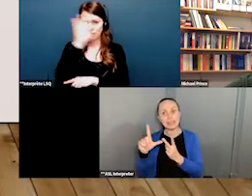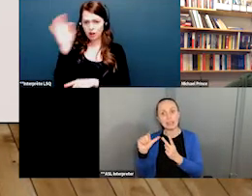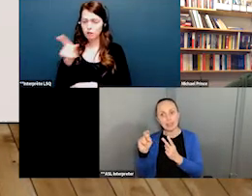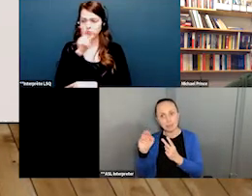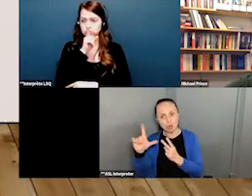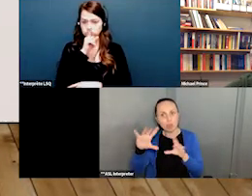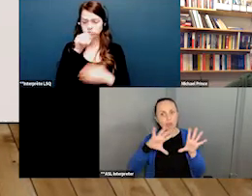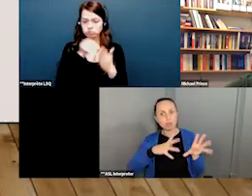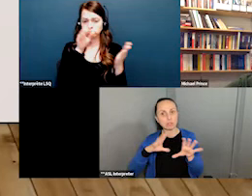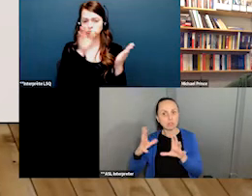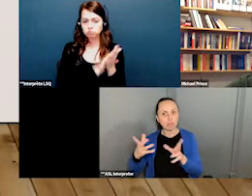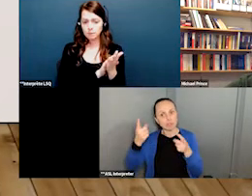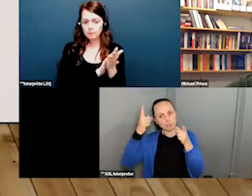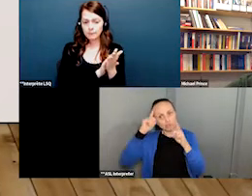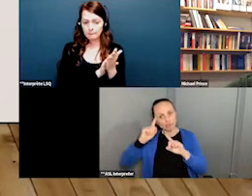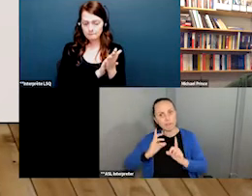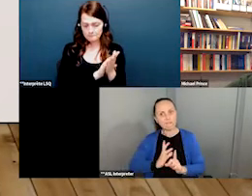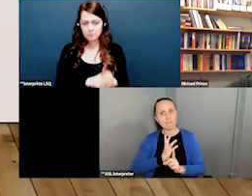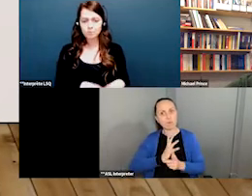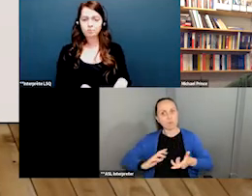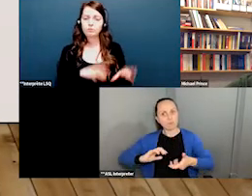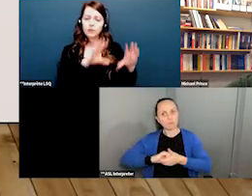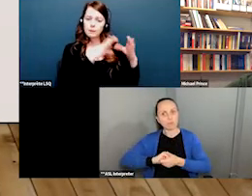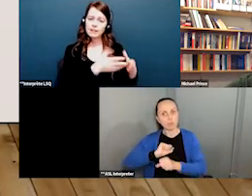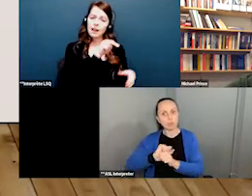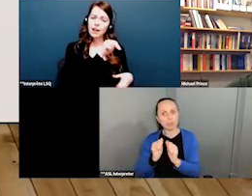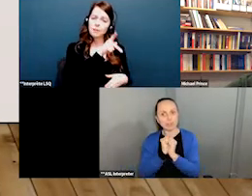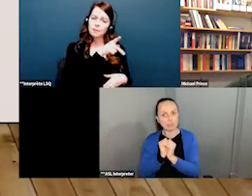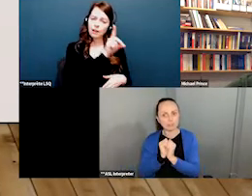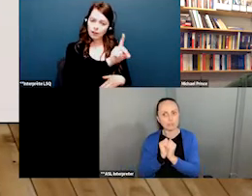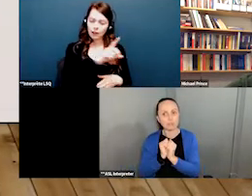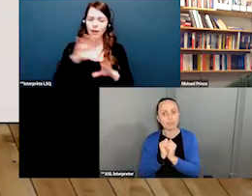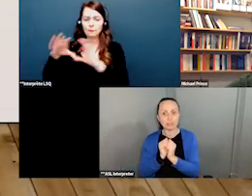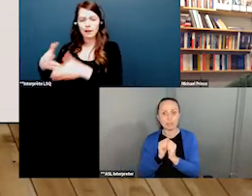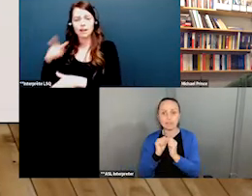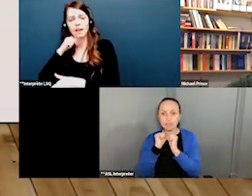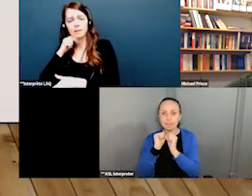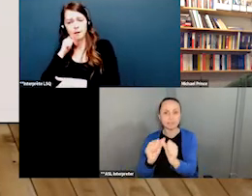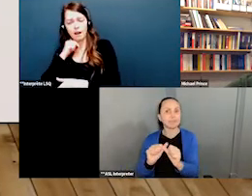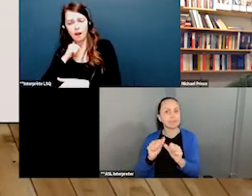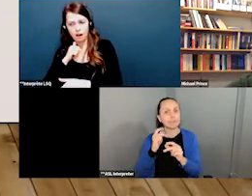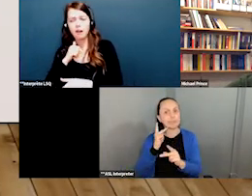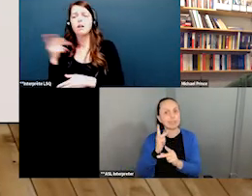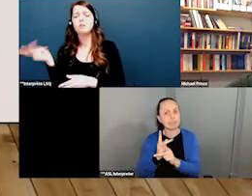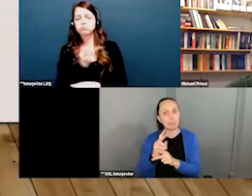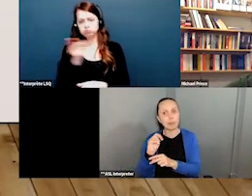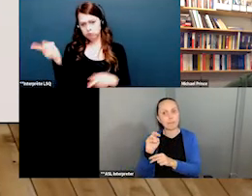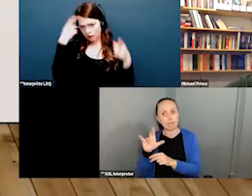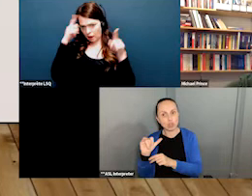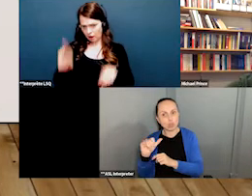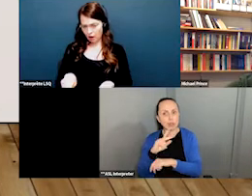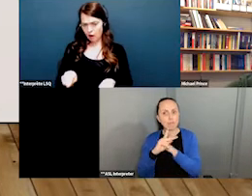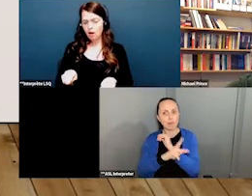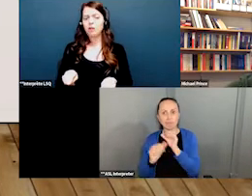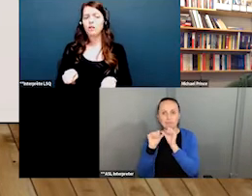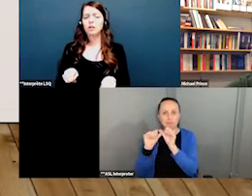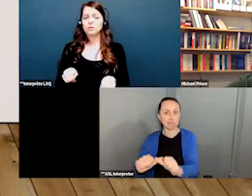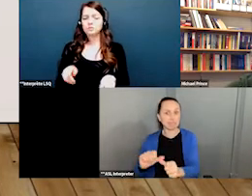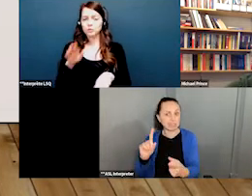had agreed to a formal working agreement that would keep this minority parliament going till